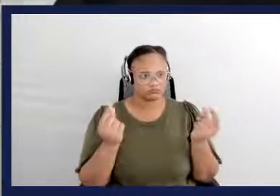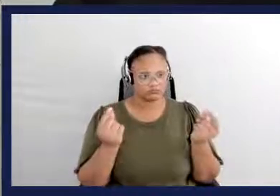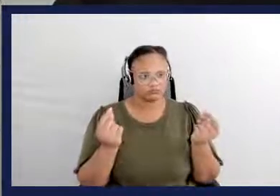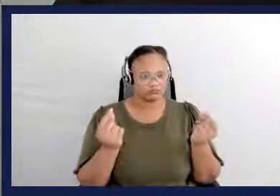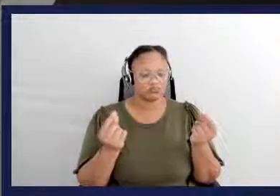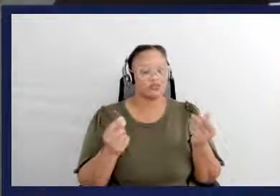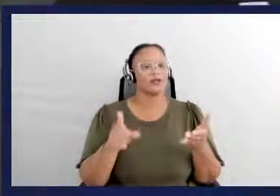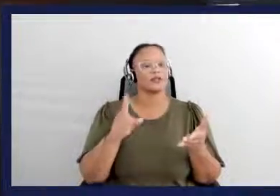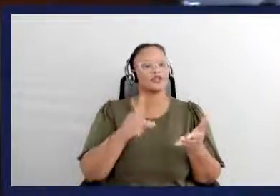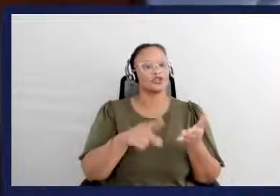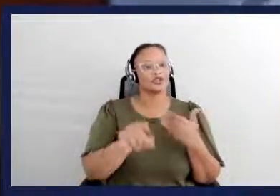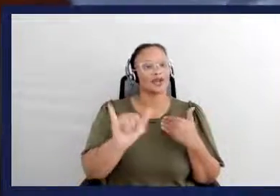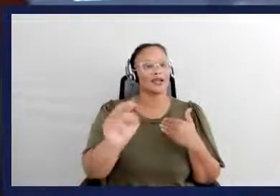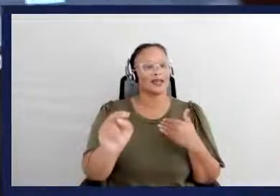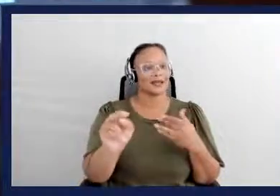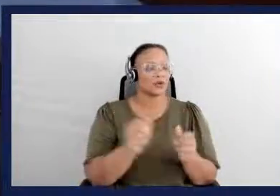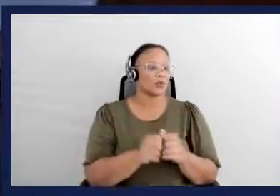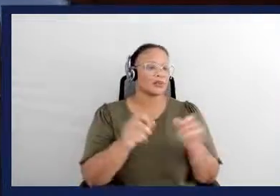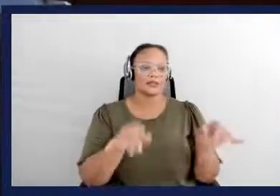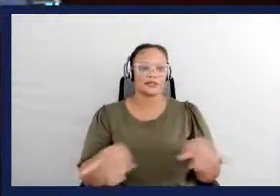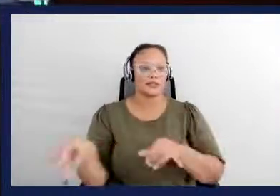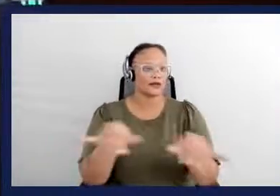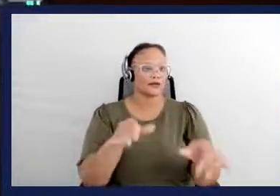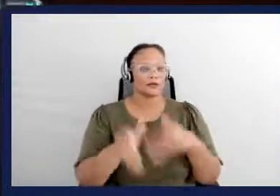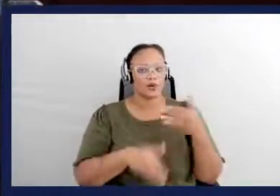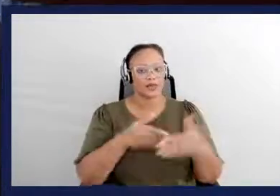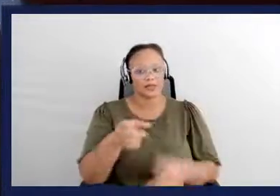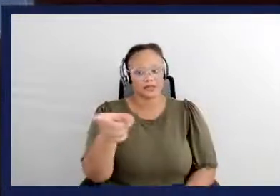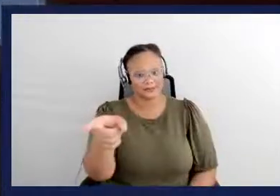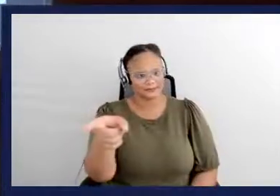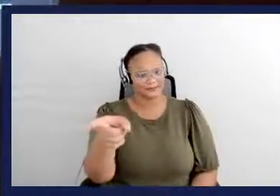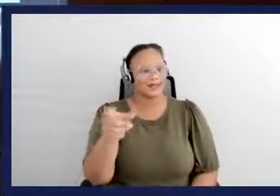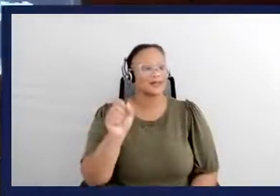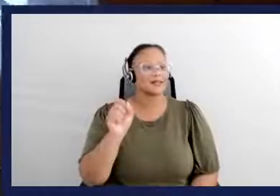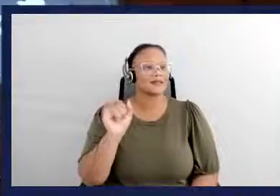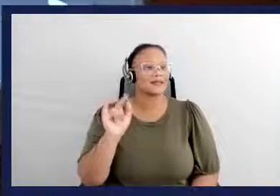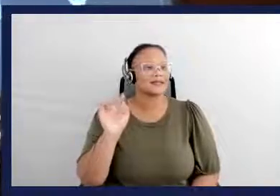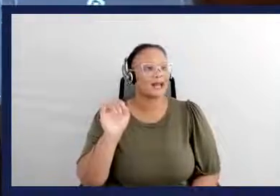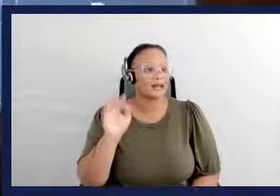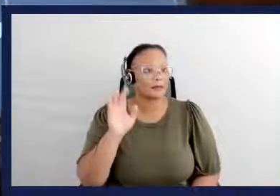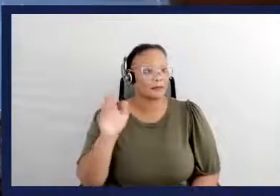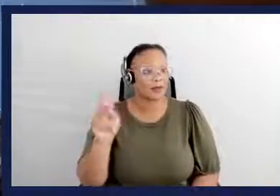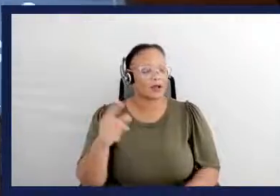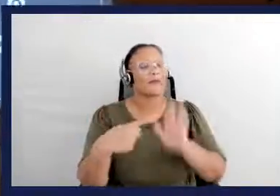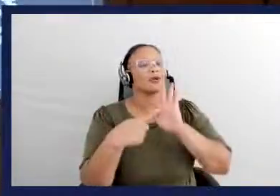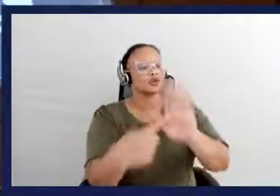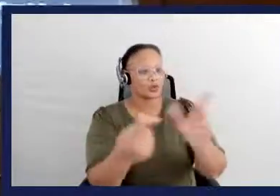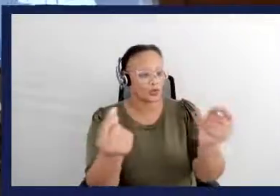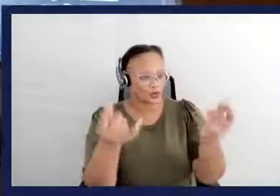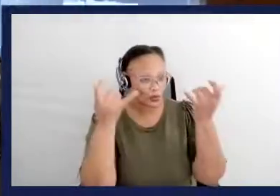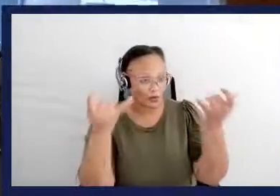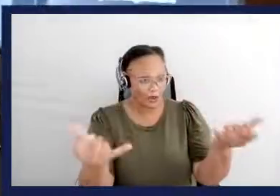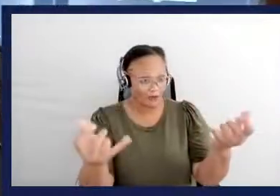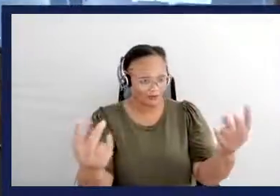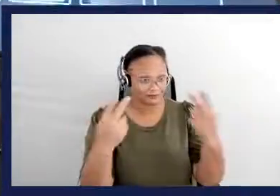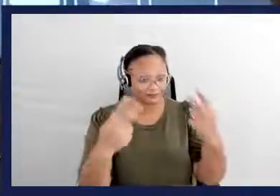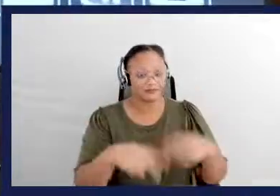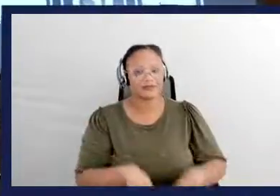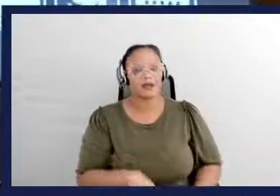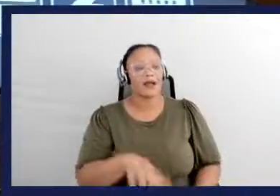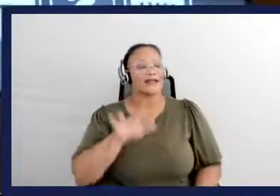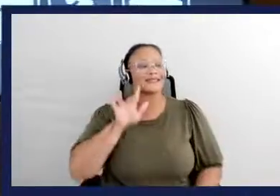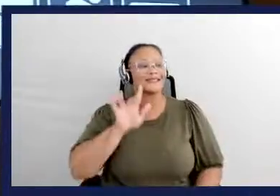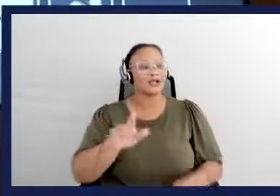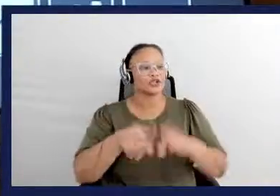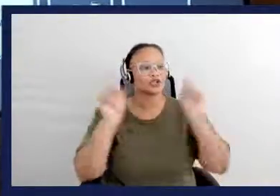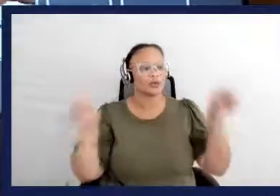check-in process. So that is our site book, and I'm going to demonstrate that now. So it's going to be a touch screen. So this would allow